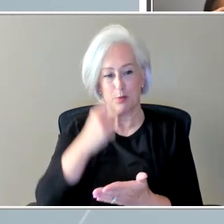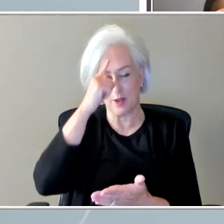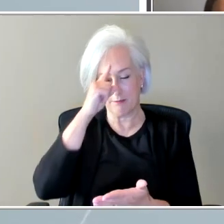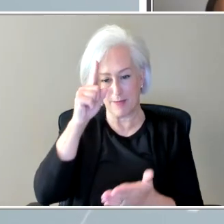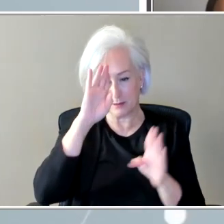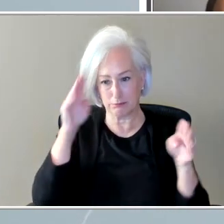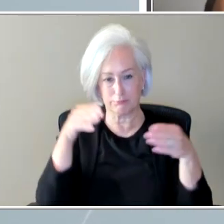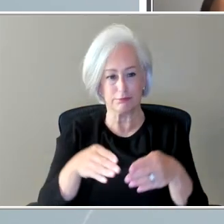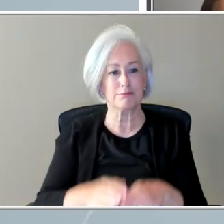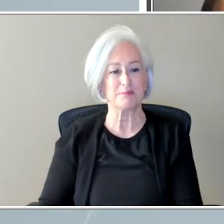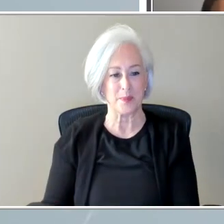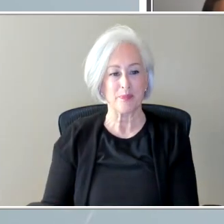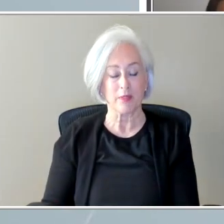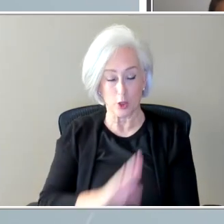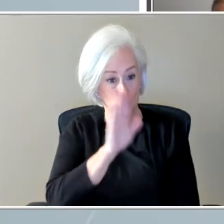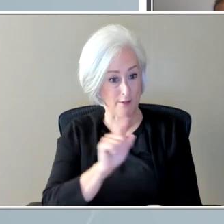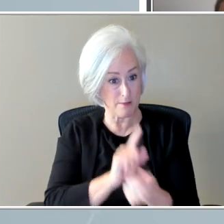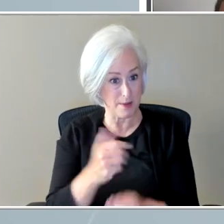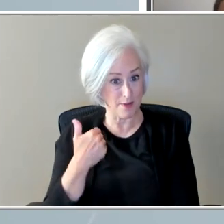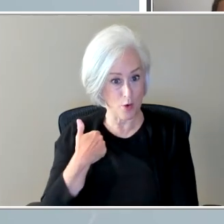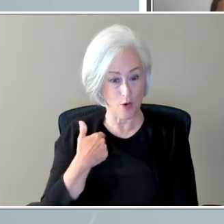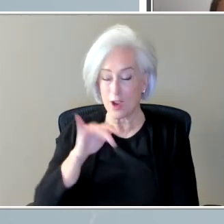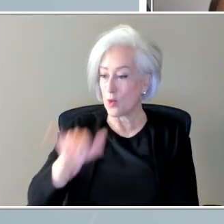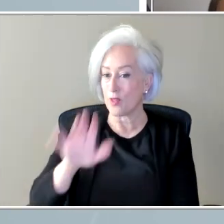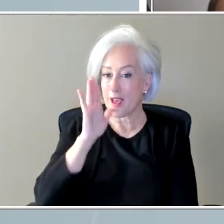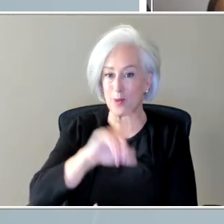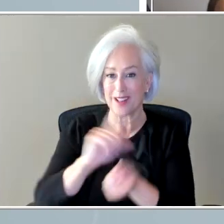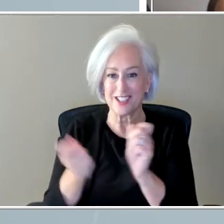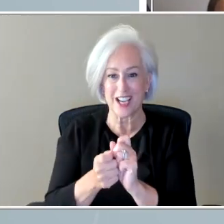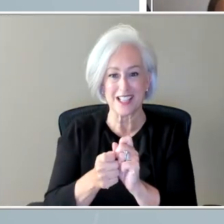before, right? No. Okay. Well, that's about to change. We tracked down Rhonda.